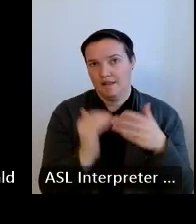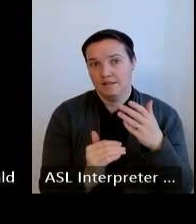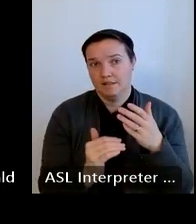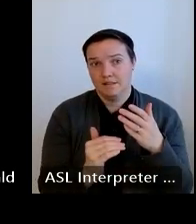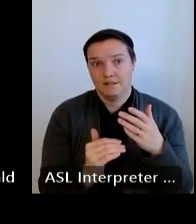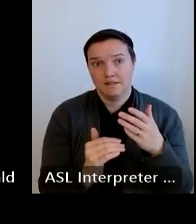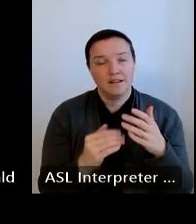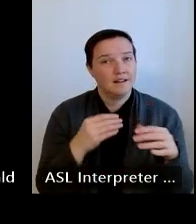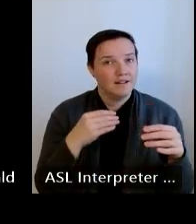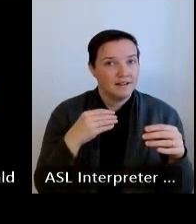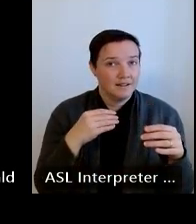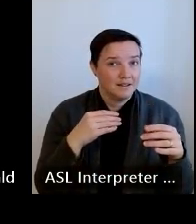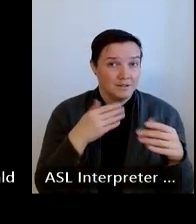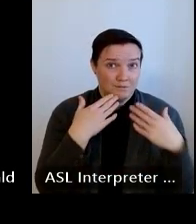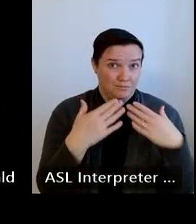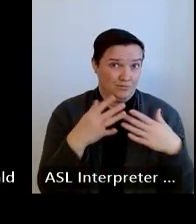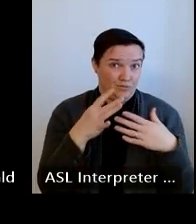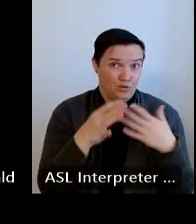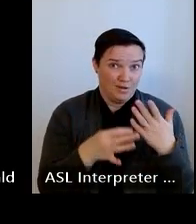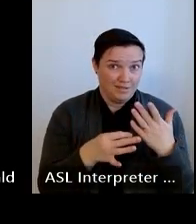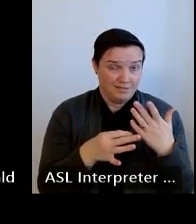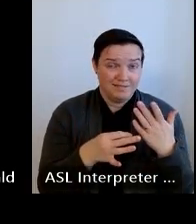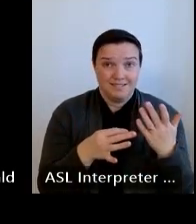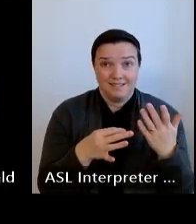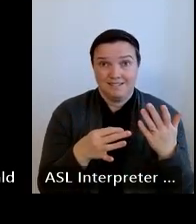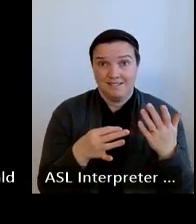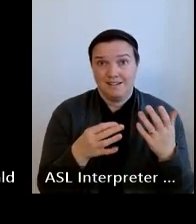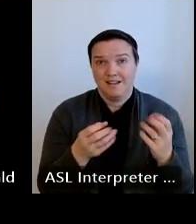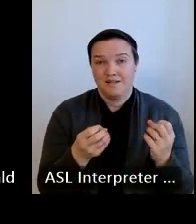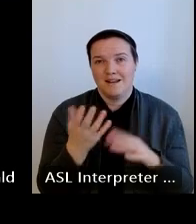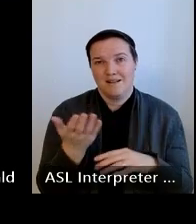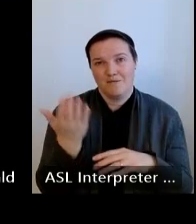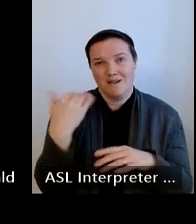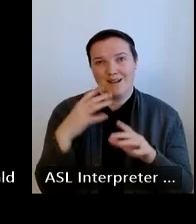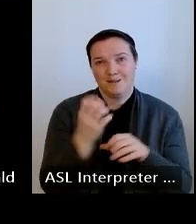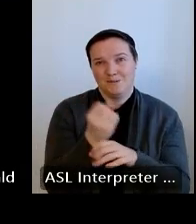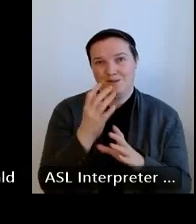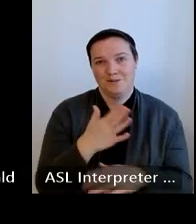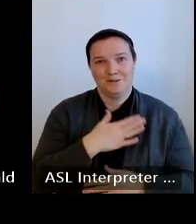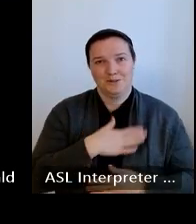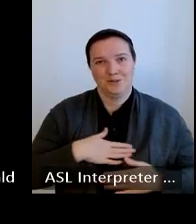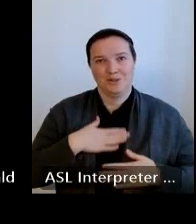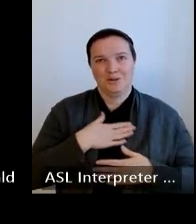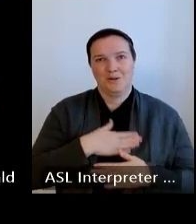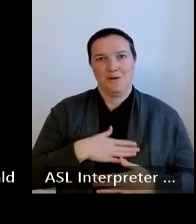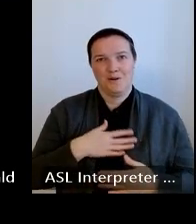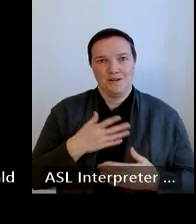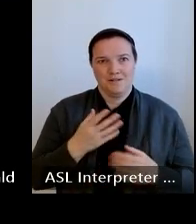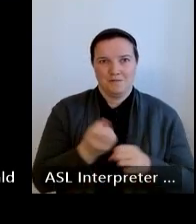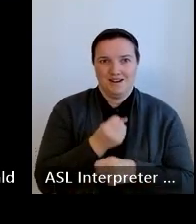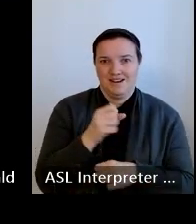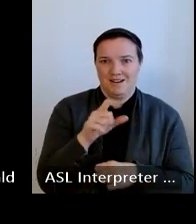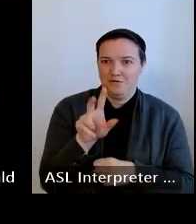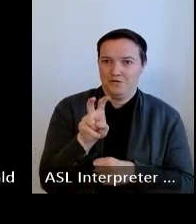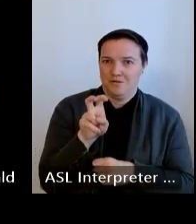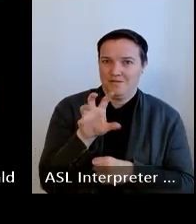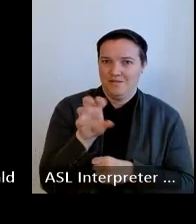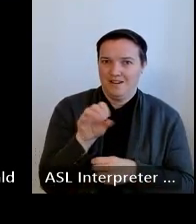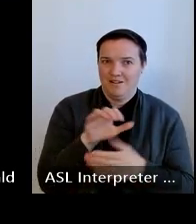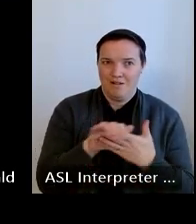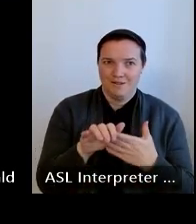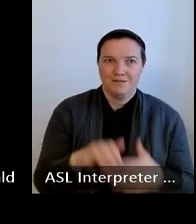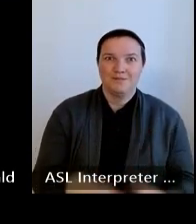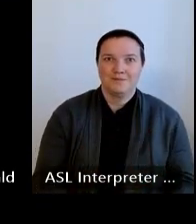pretty flexible, and I think a lot of our past winners have really enjoyed using it when they've